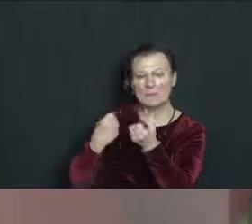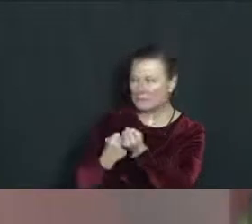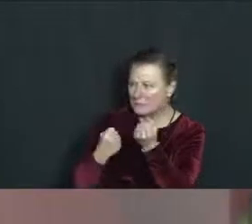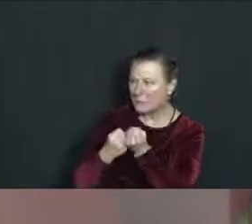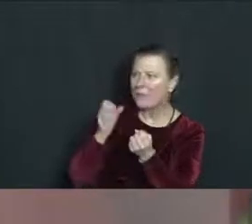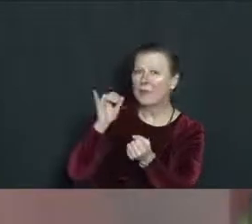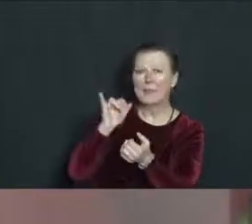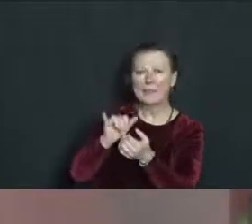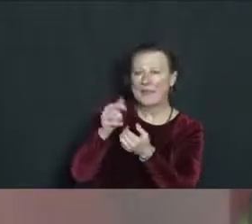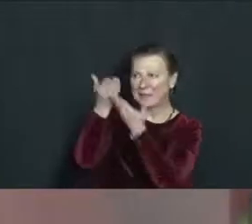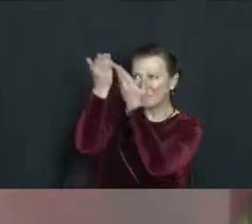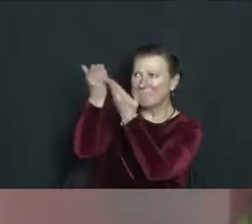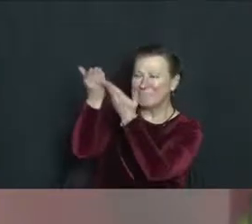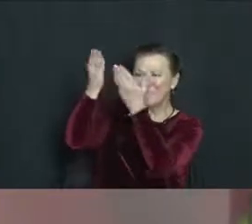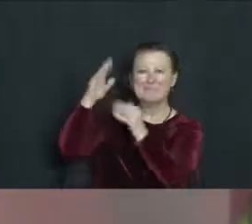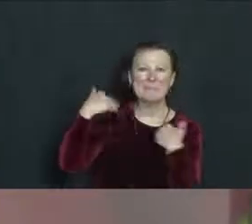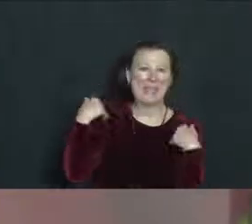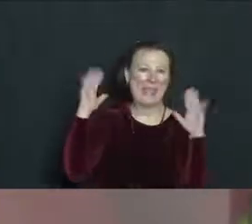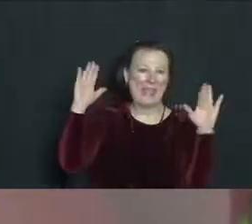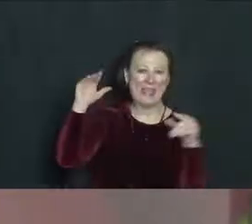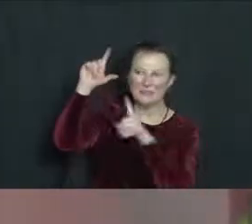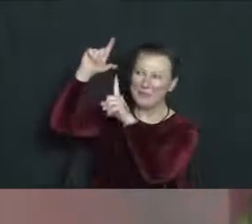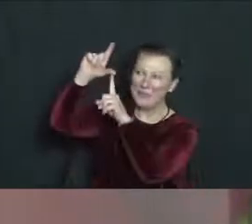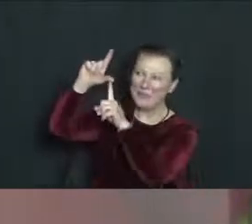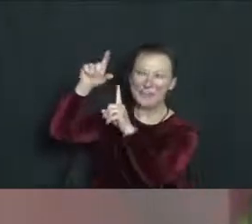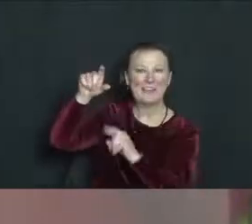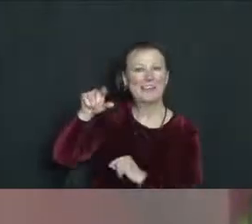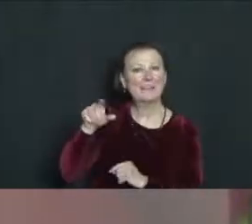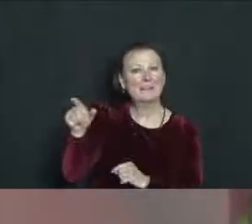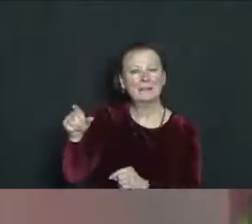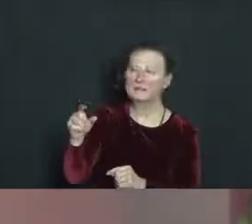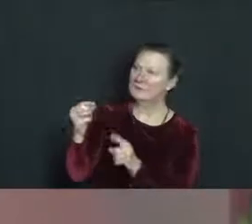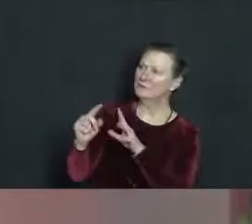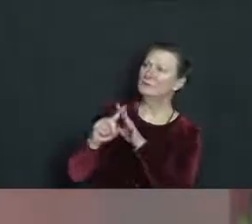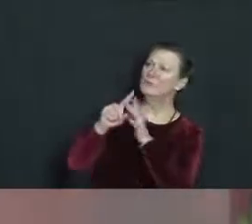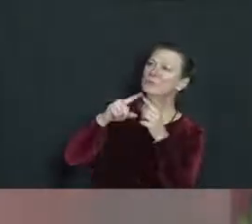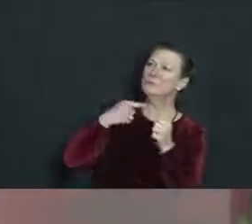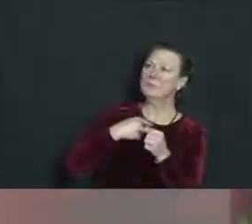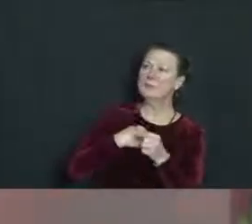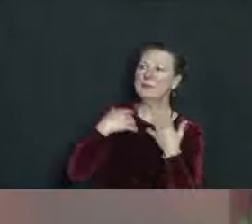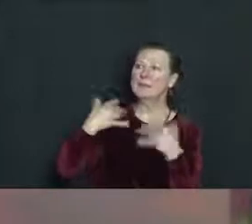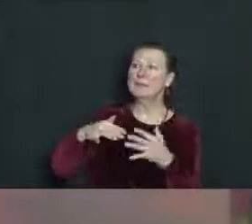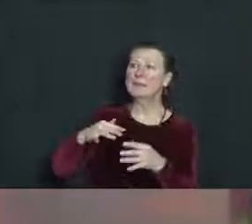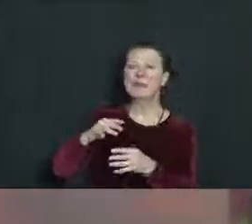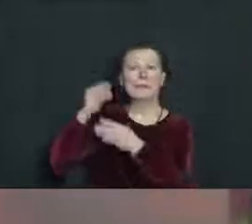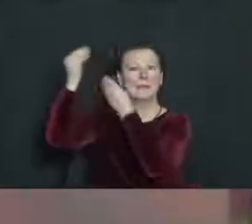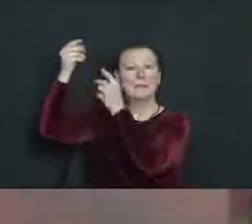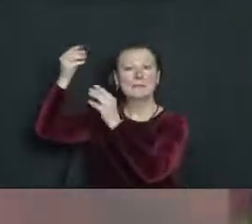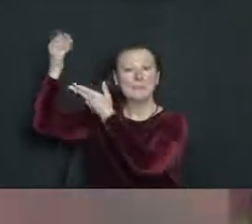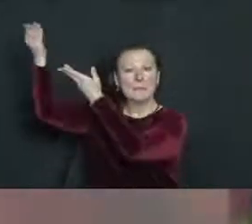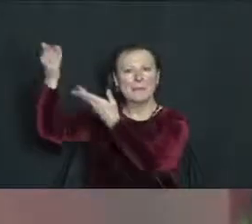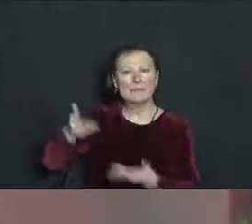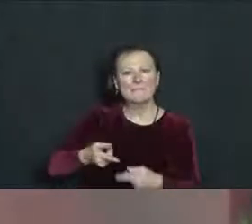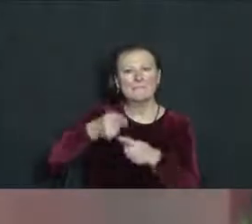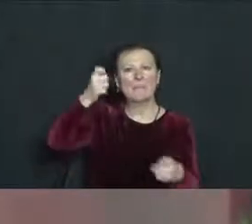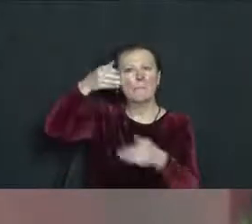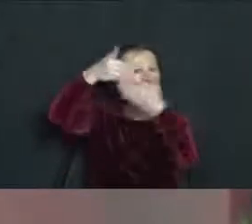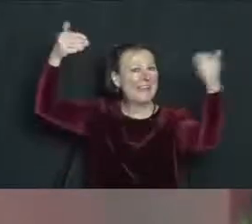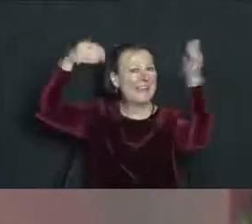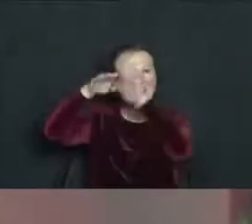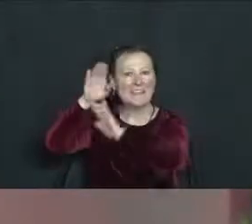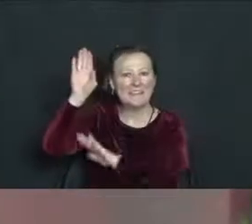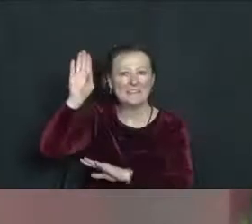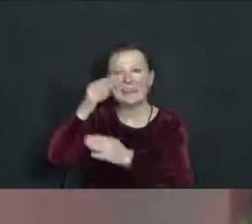her presence. She appeared to me as an emissary from heaven, a